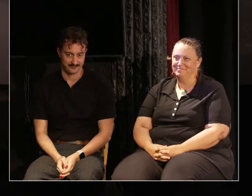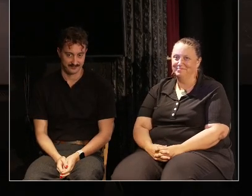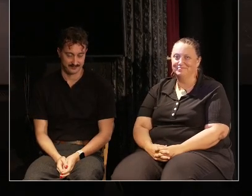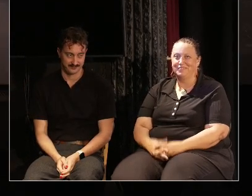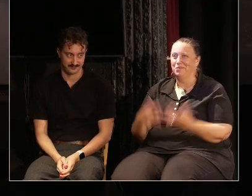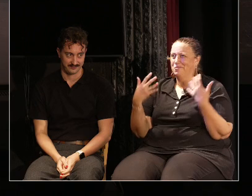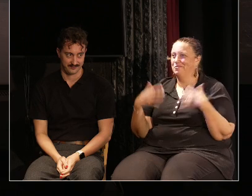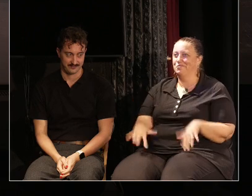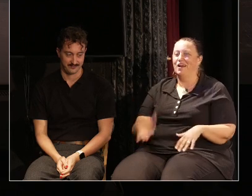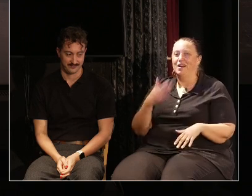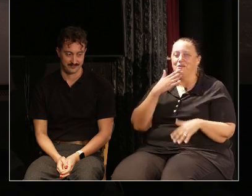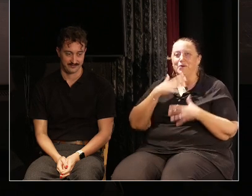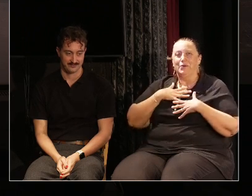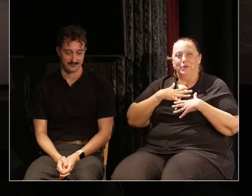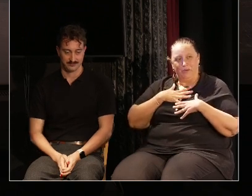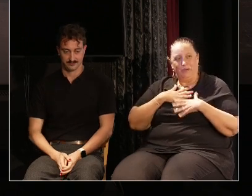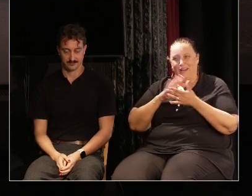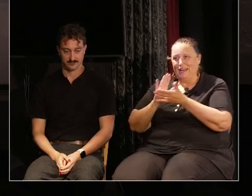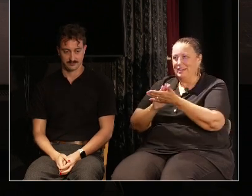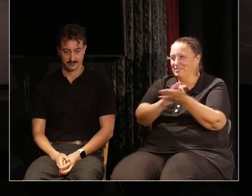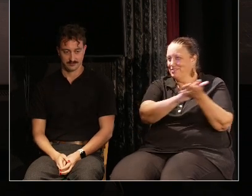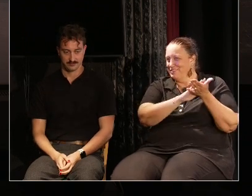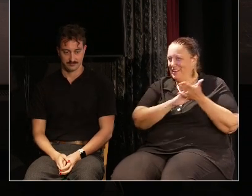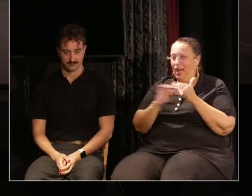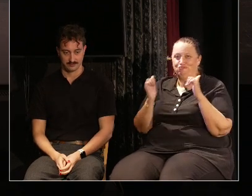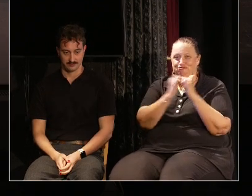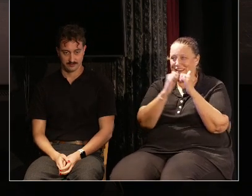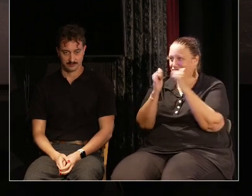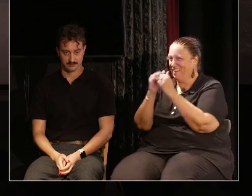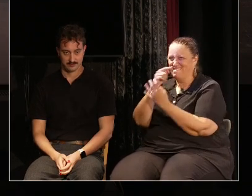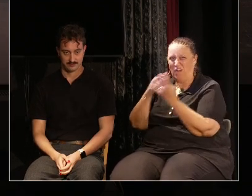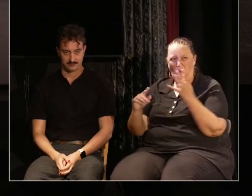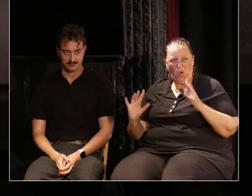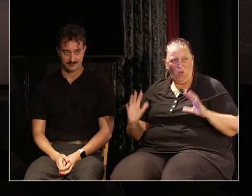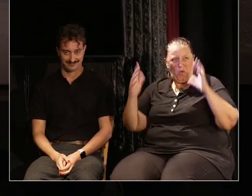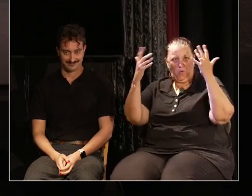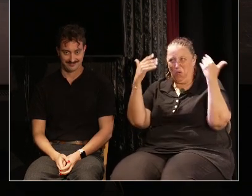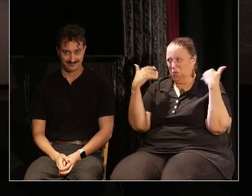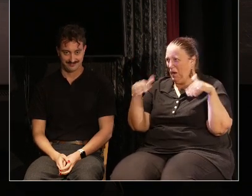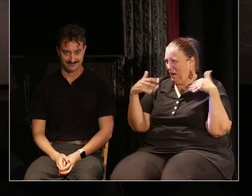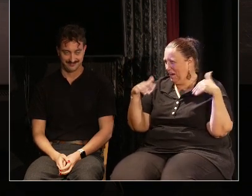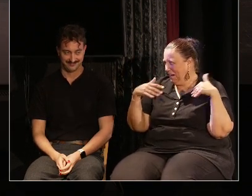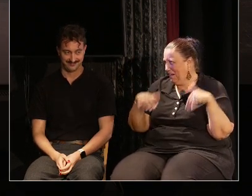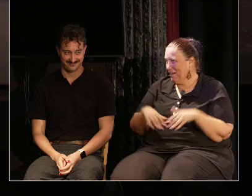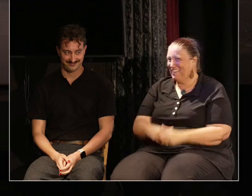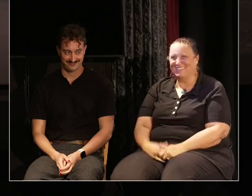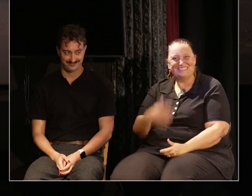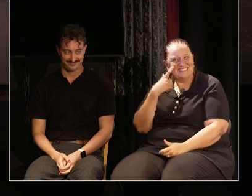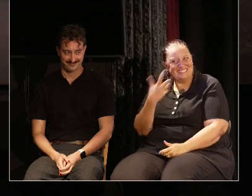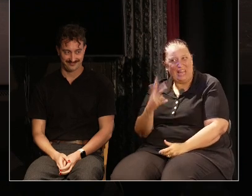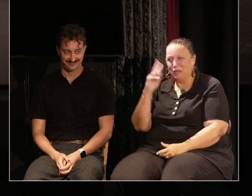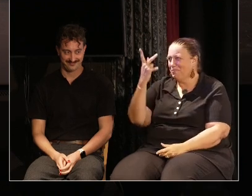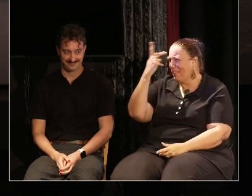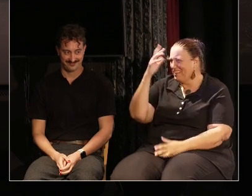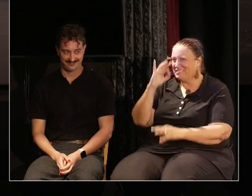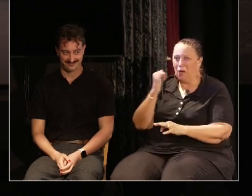Let's all take a lovely moment to acknowledge the agreement happening here on stage. See, politics doesn't